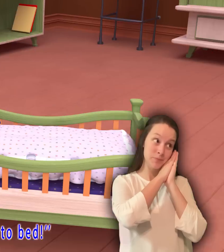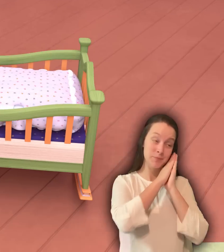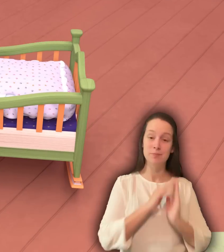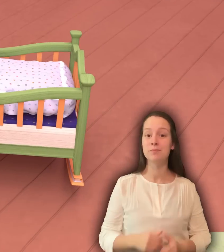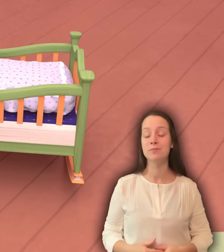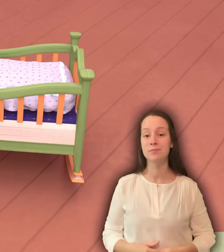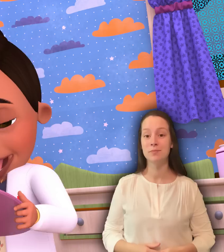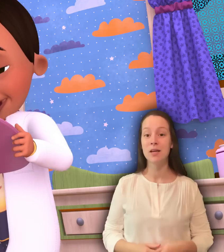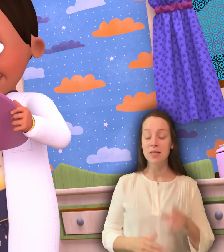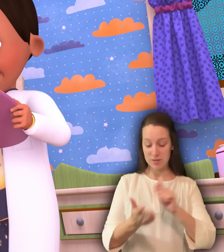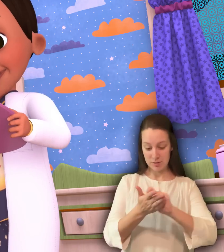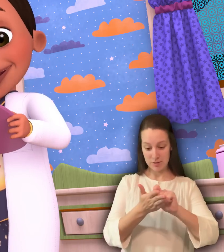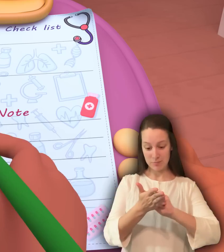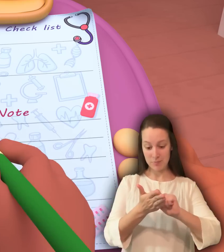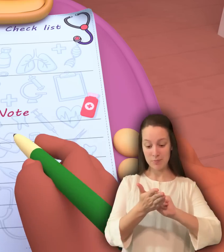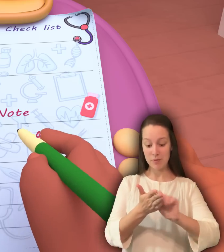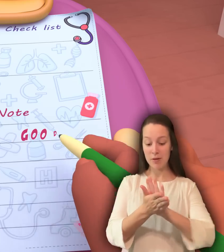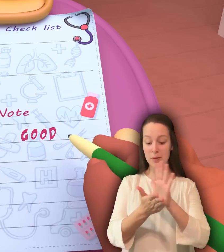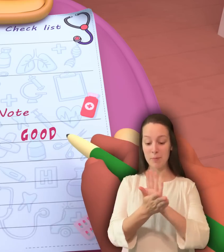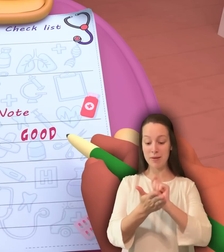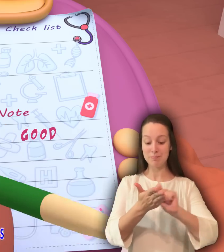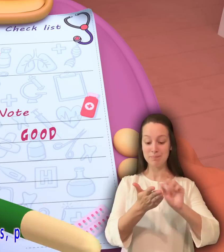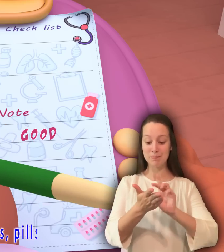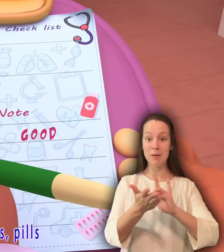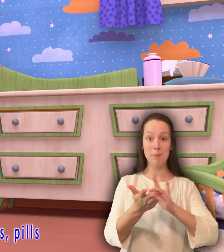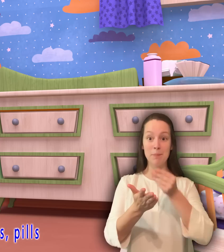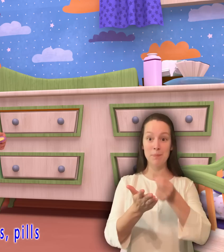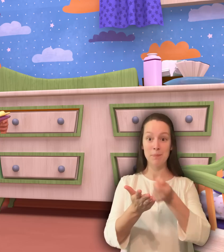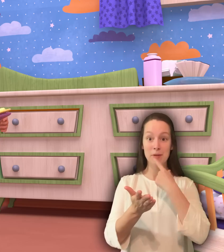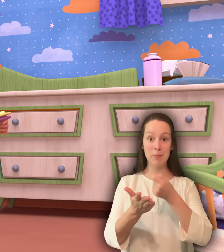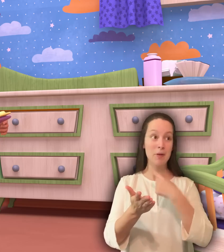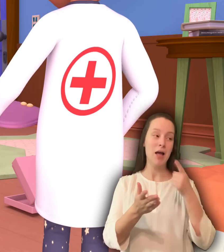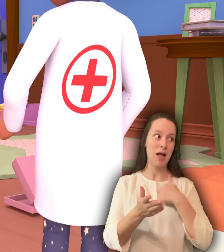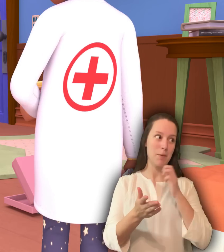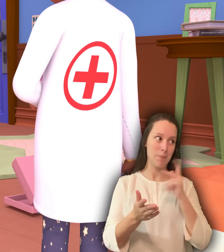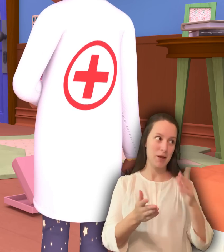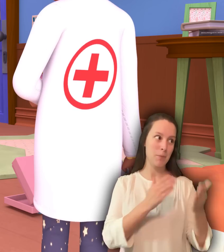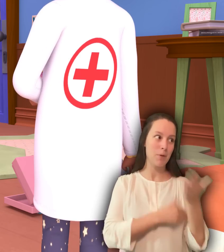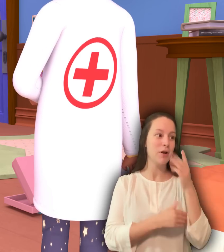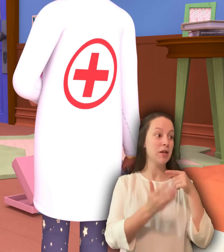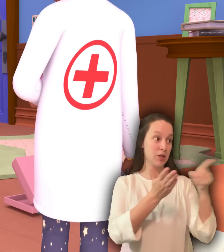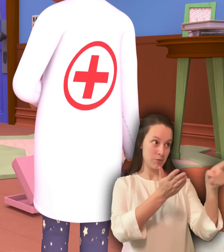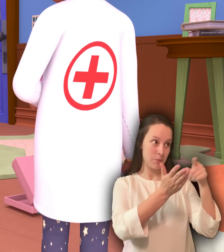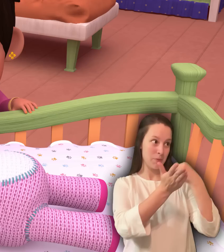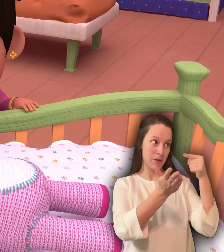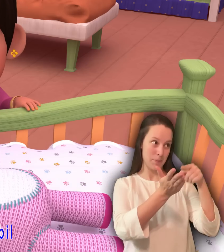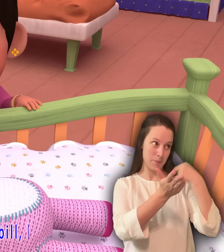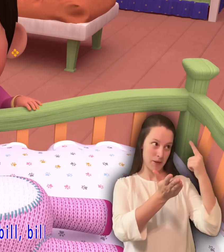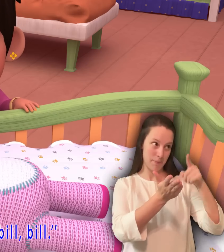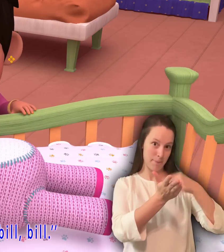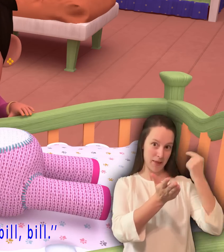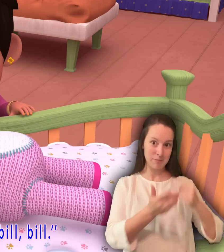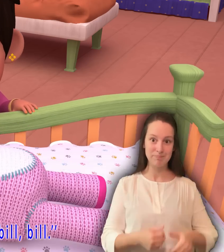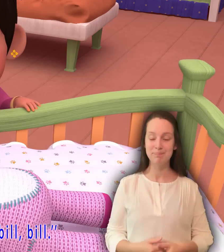to bed he wrote on a p for some pills bills bills I'll be back in the morning with my